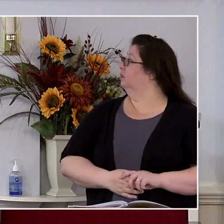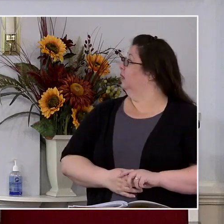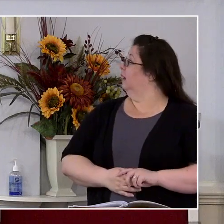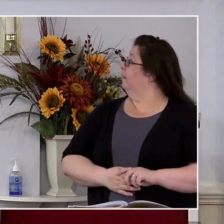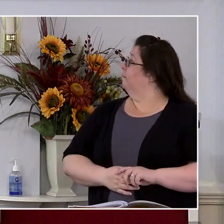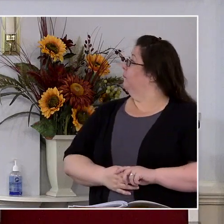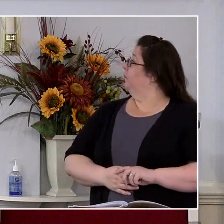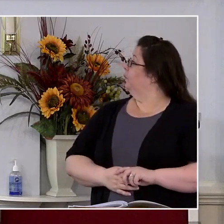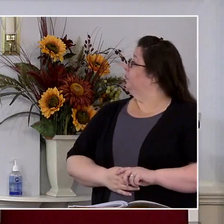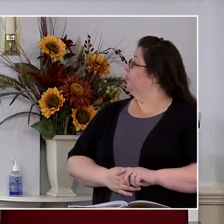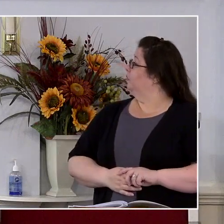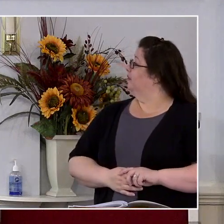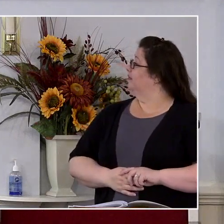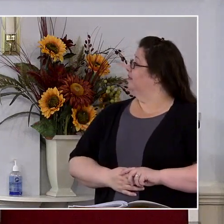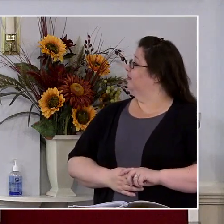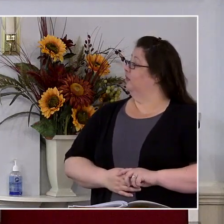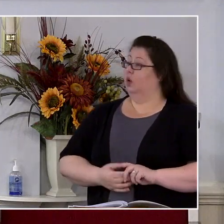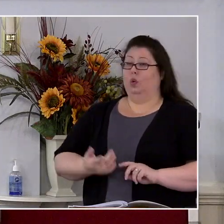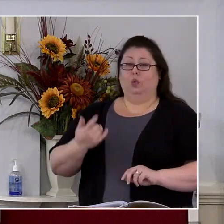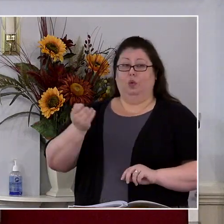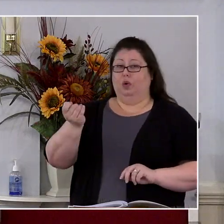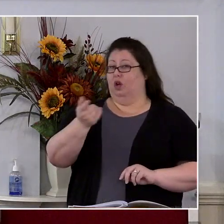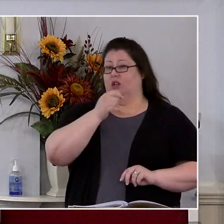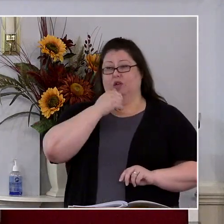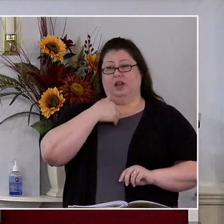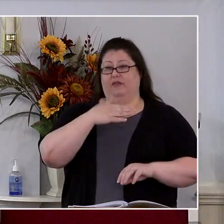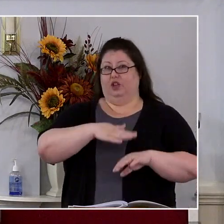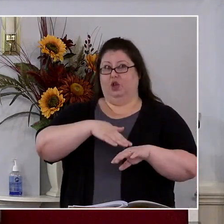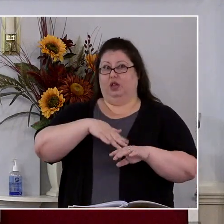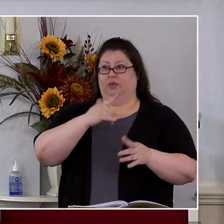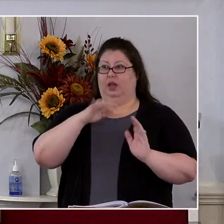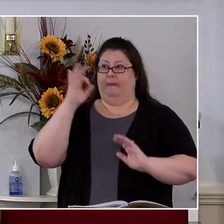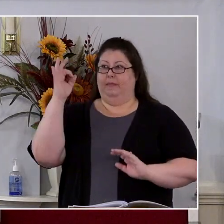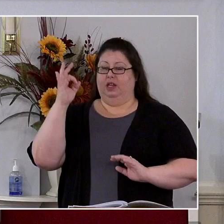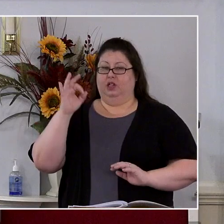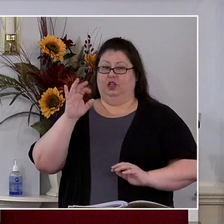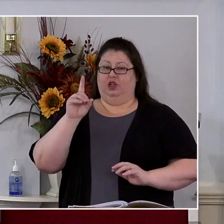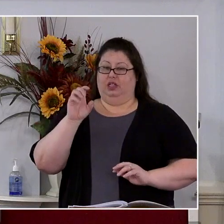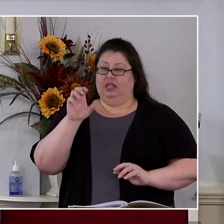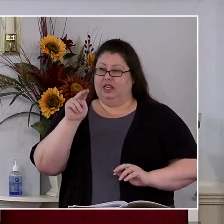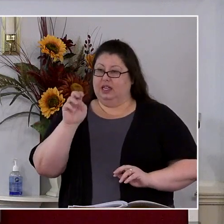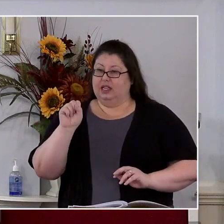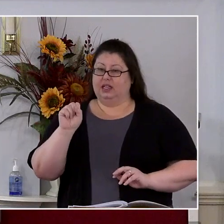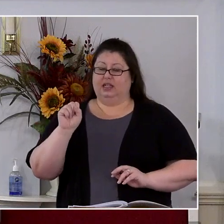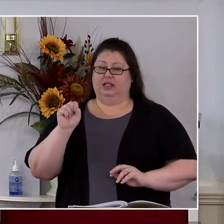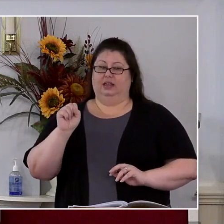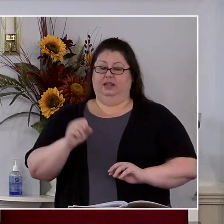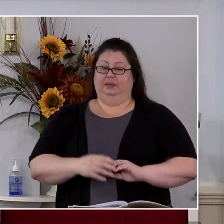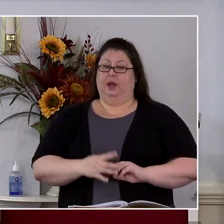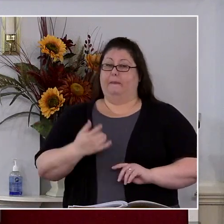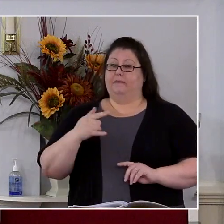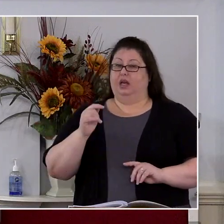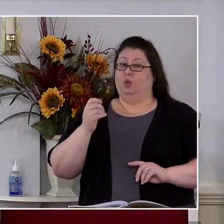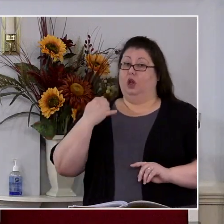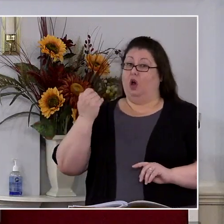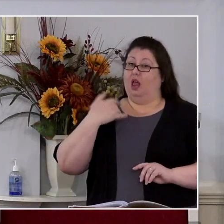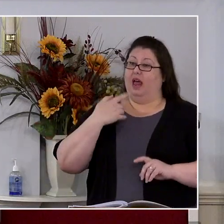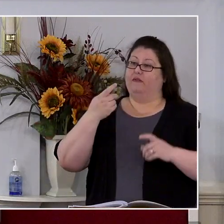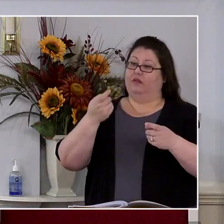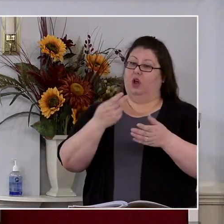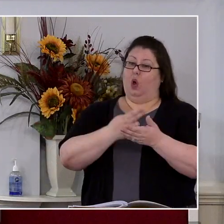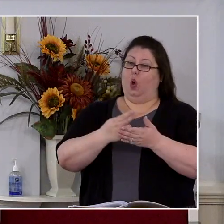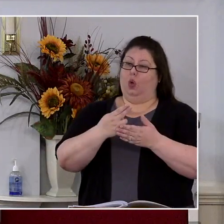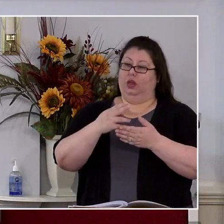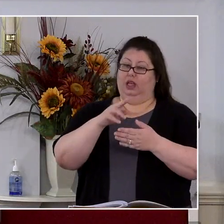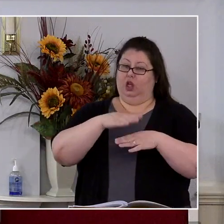We are not all called to be pastors, priests, or deacons, but we are all given holy callings to